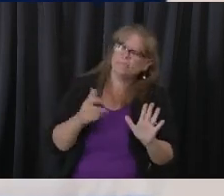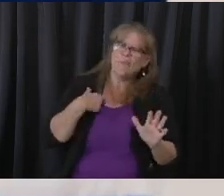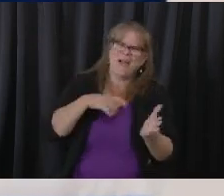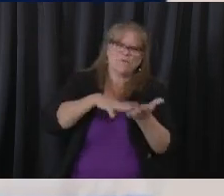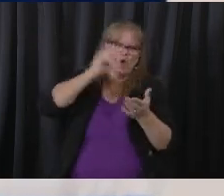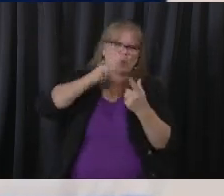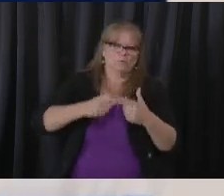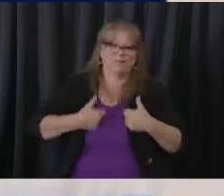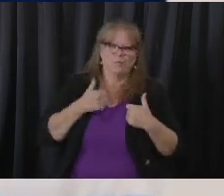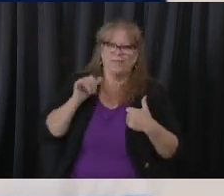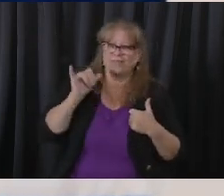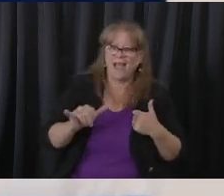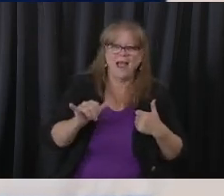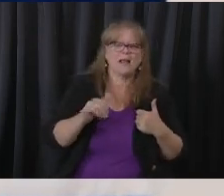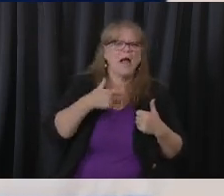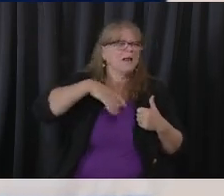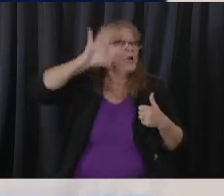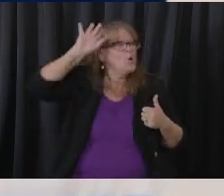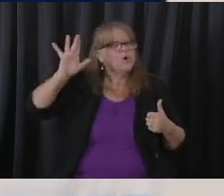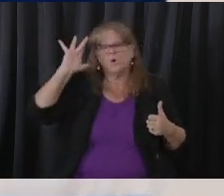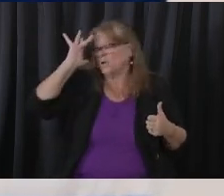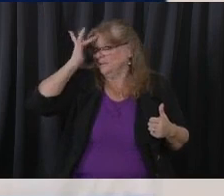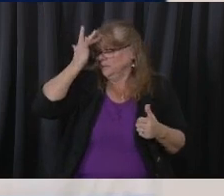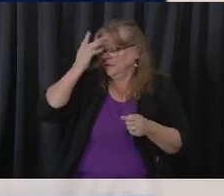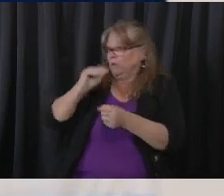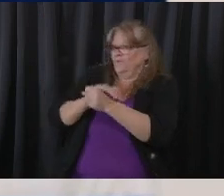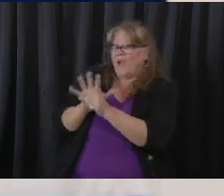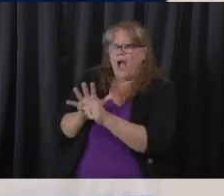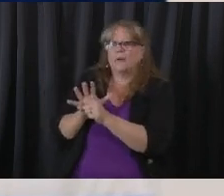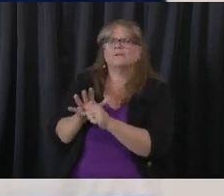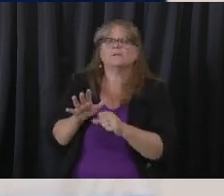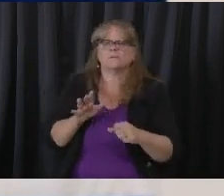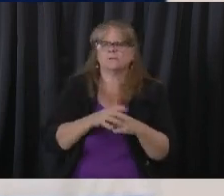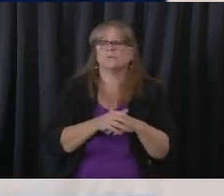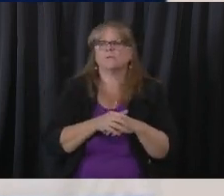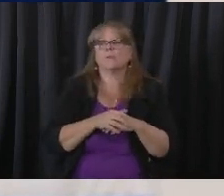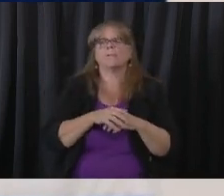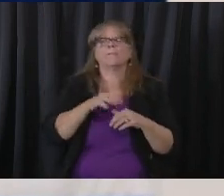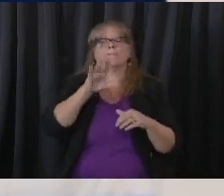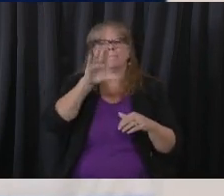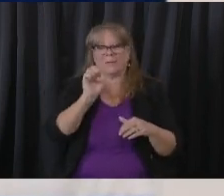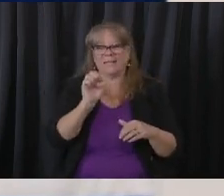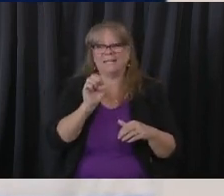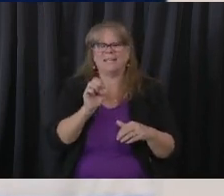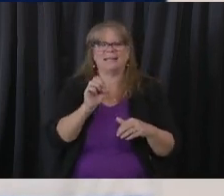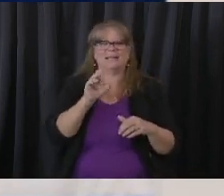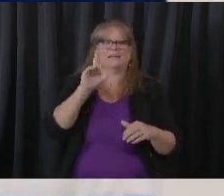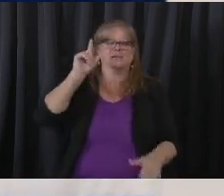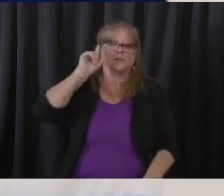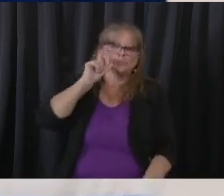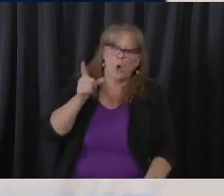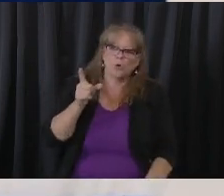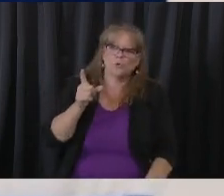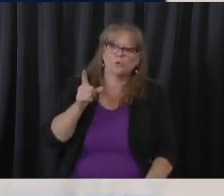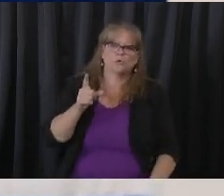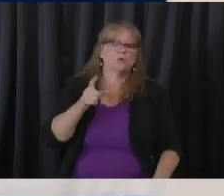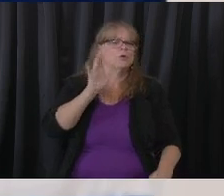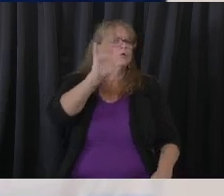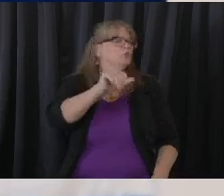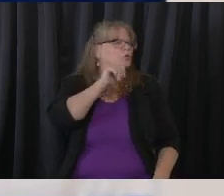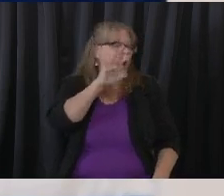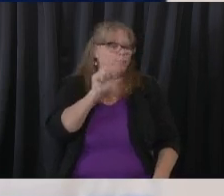not a time for fear. Sustainable, smart, not a time for fear, but a time for justified caution. And together